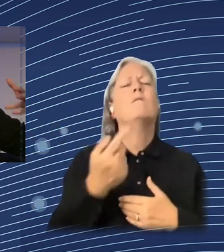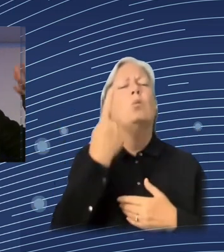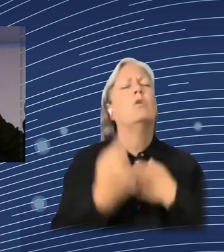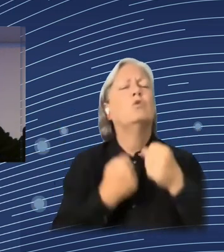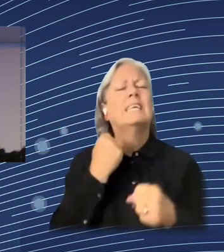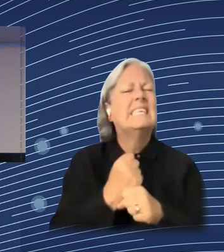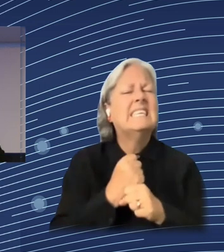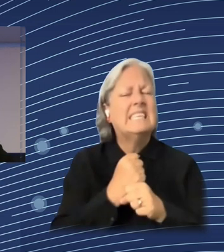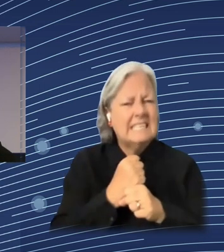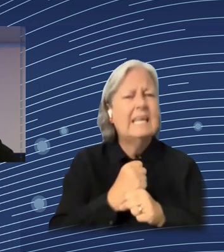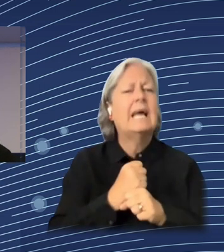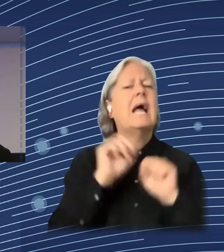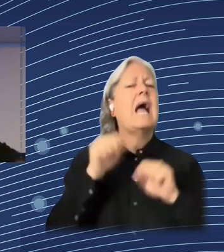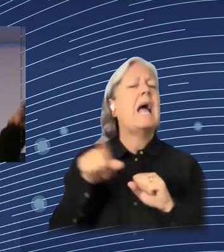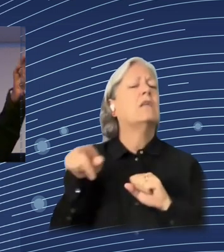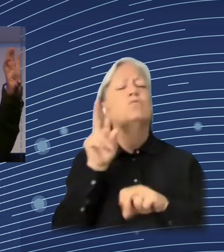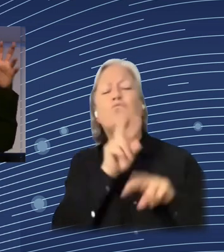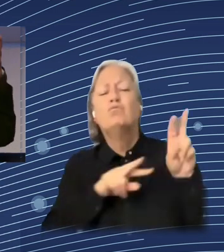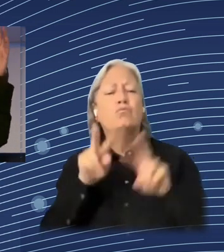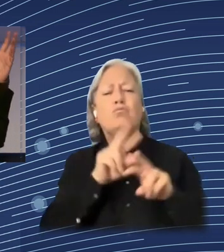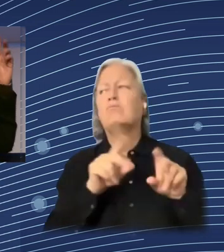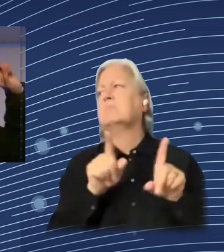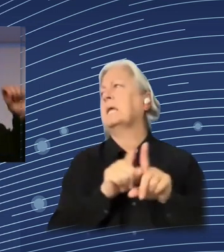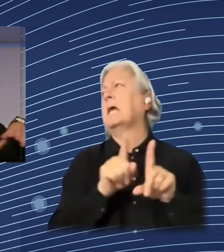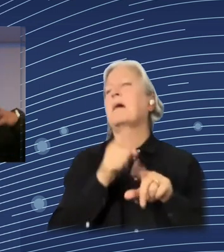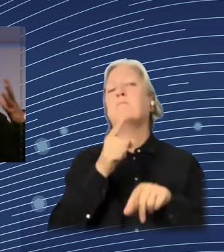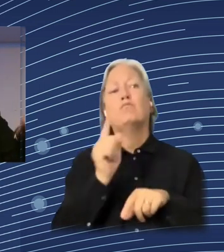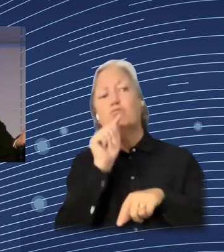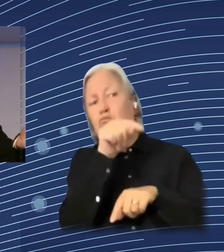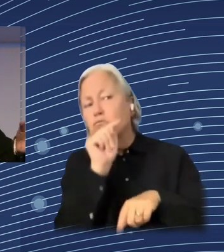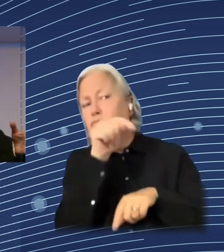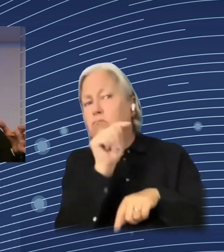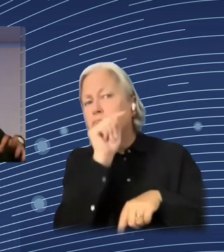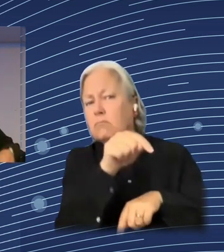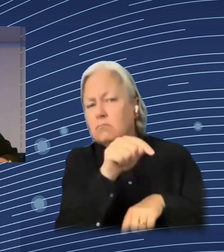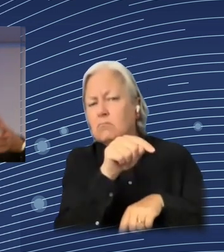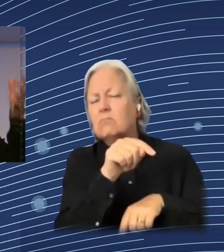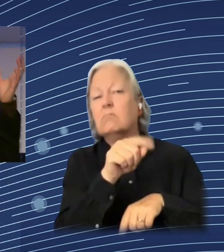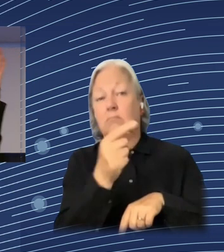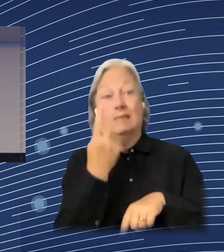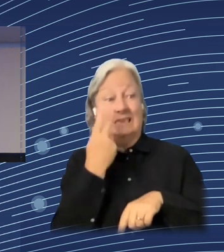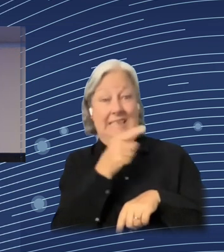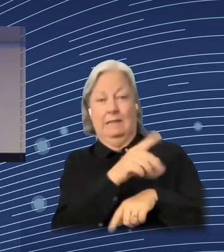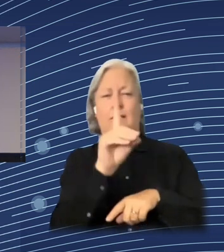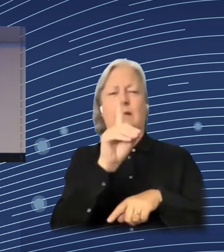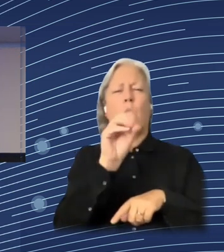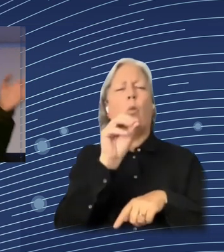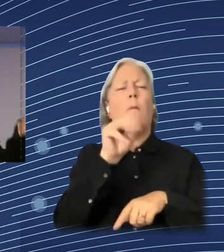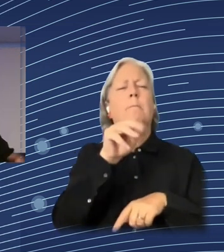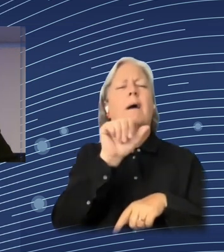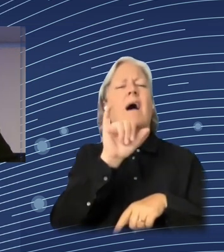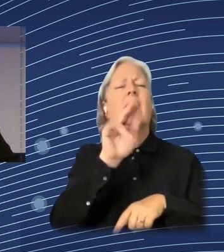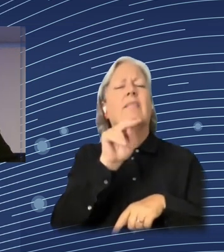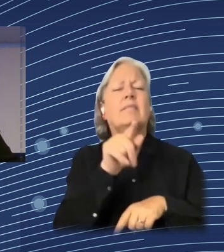assess different general tendencies, so you can see that the main domain that algorithms are being applied are in for policing